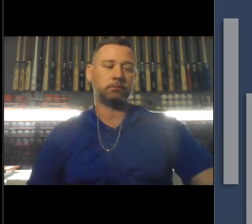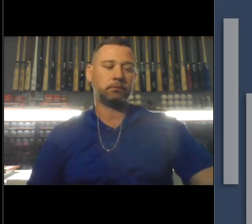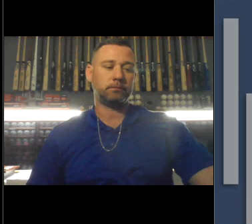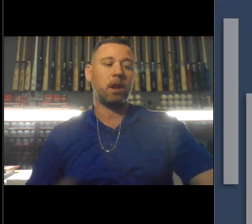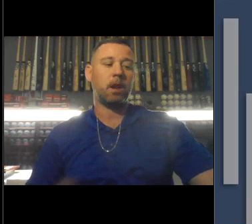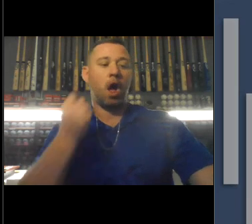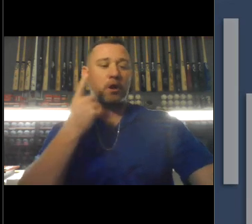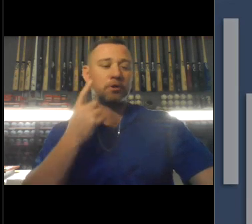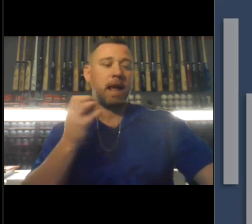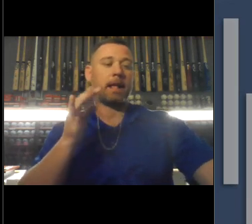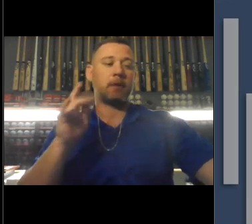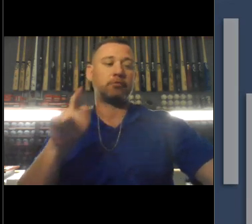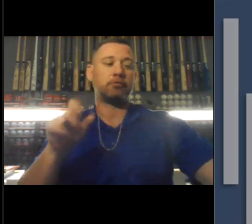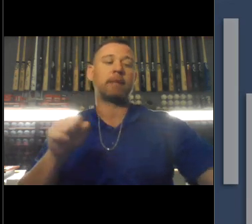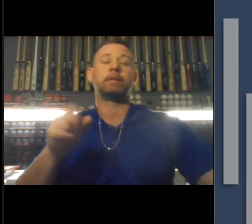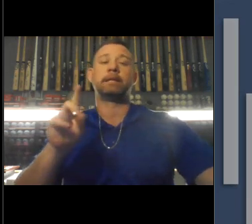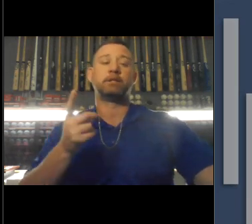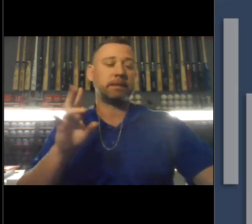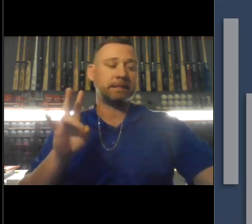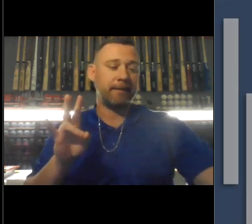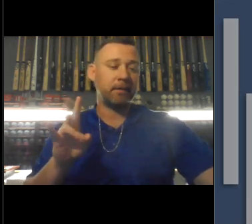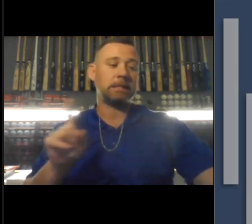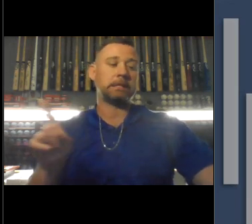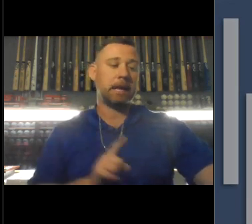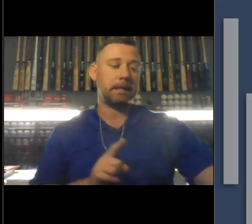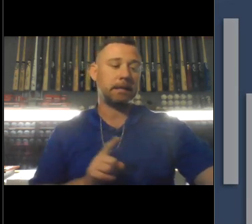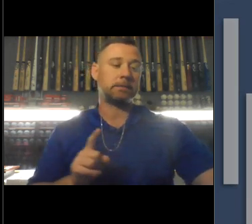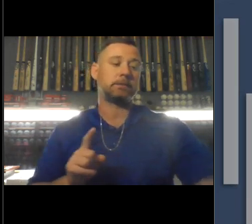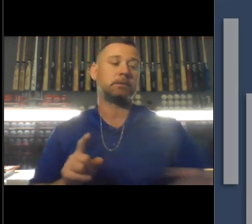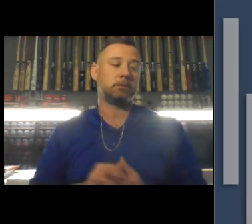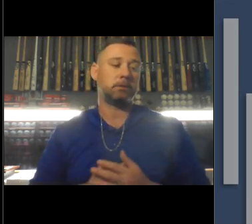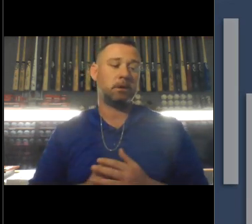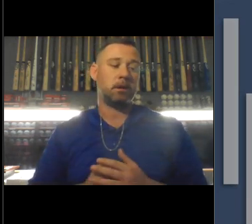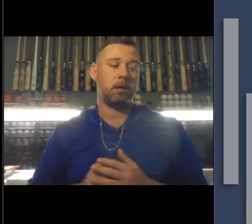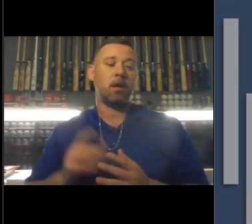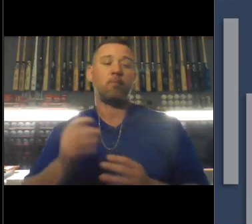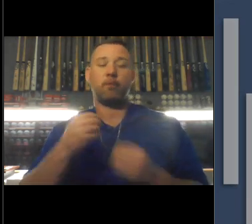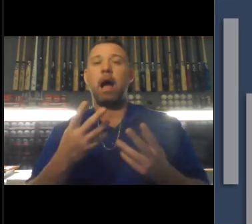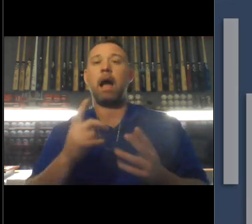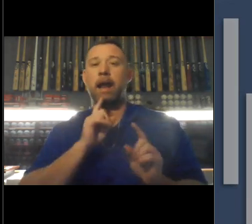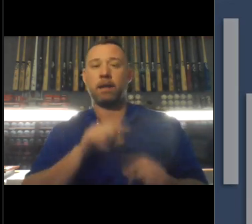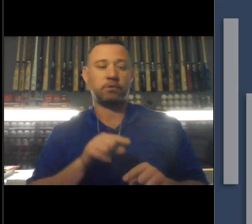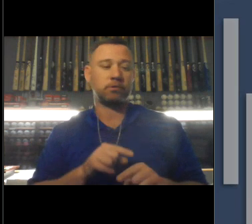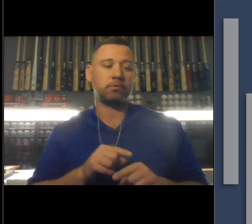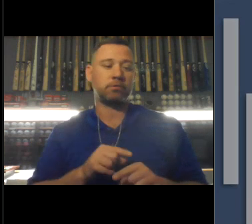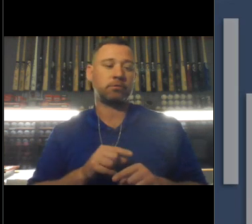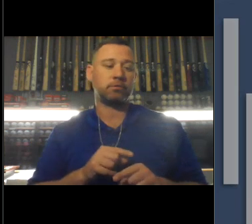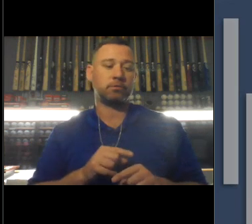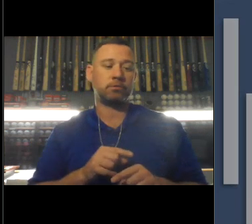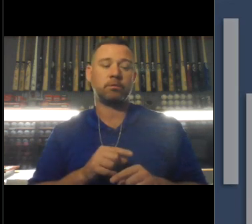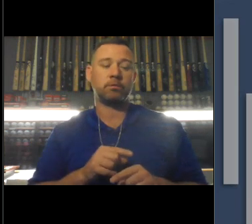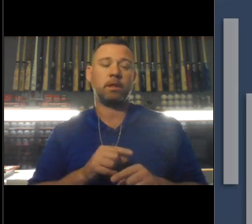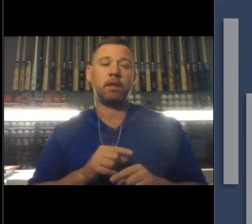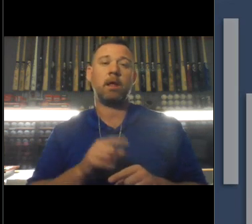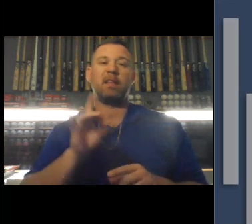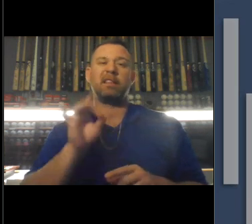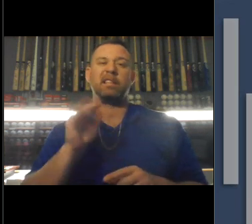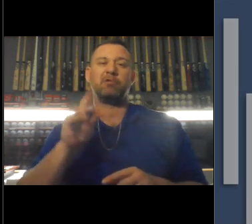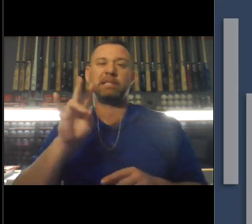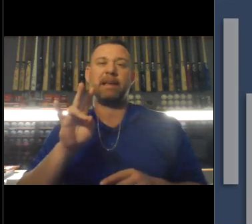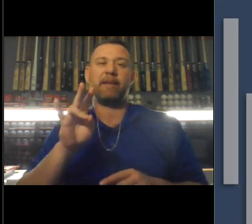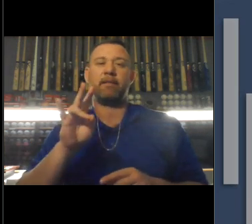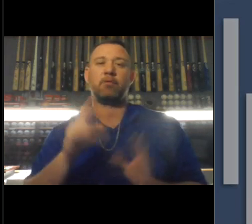Caltrans District 7 is in attendance and will be able to provide answers to these questions. If the District 7